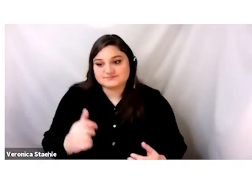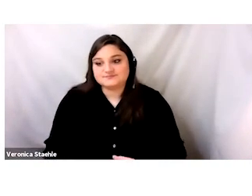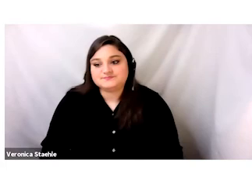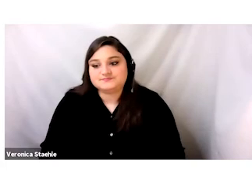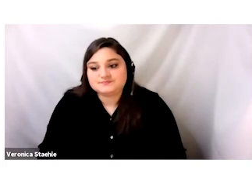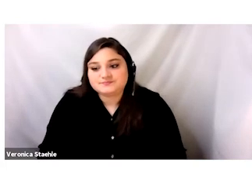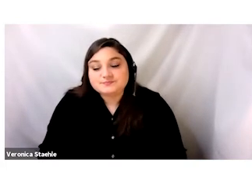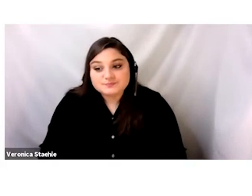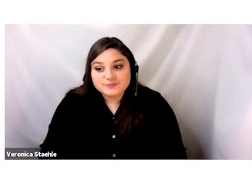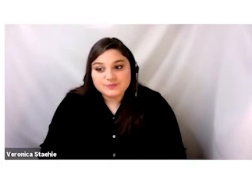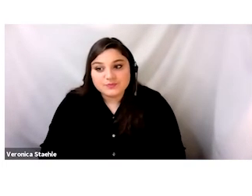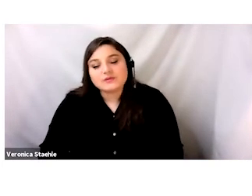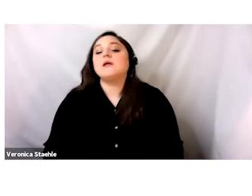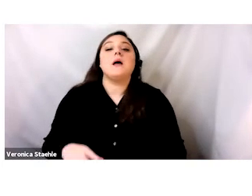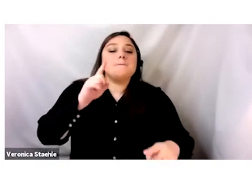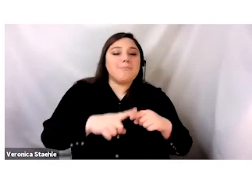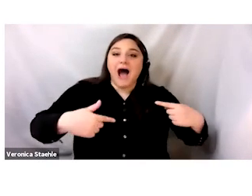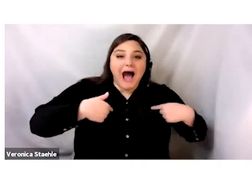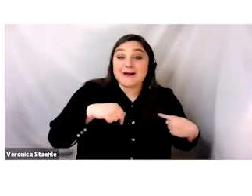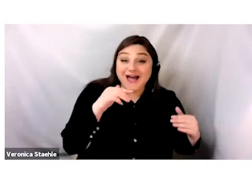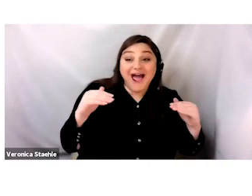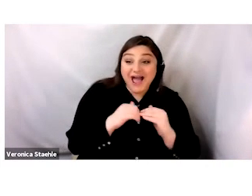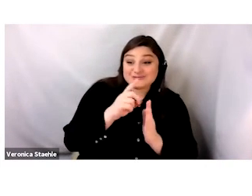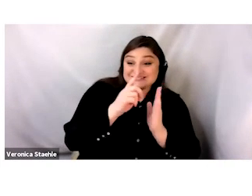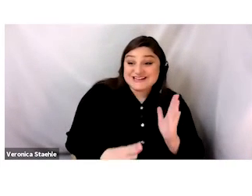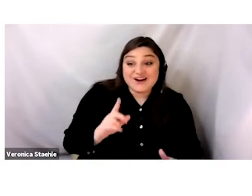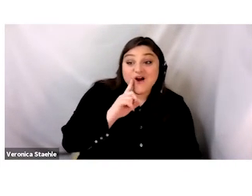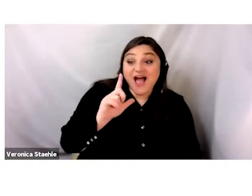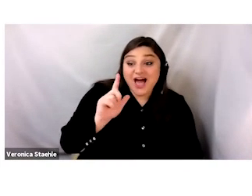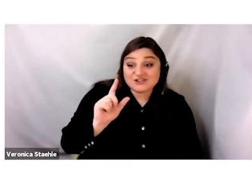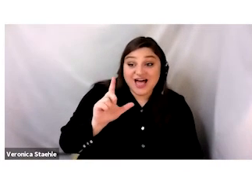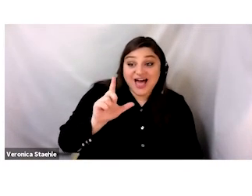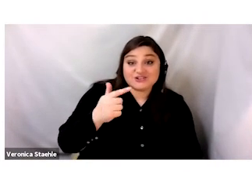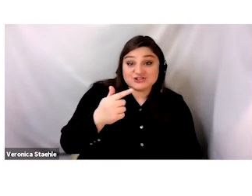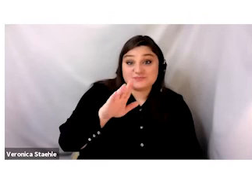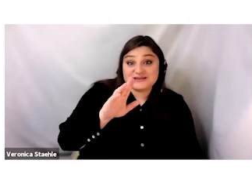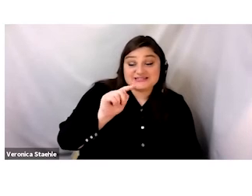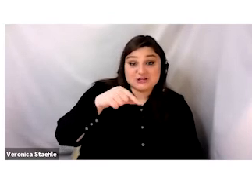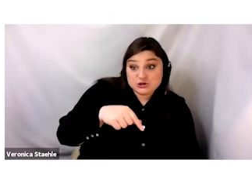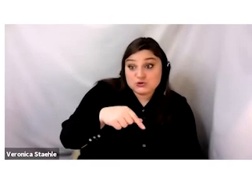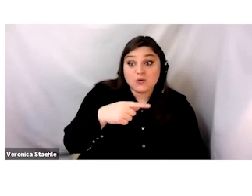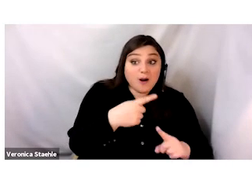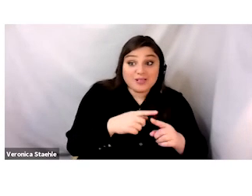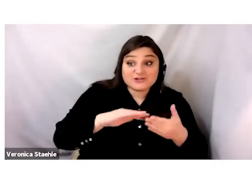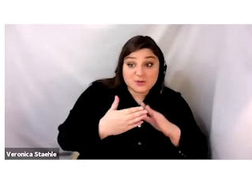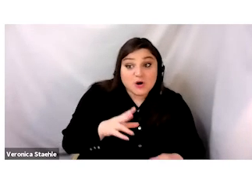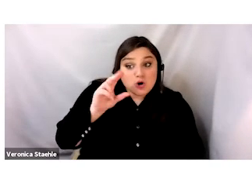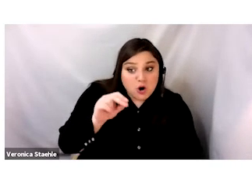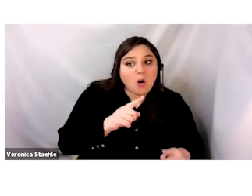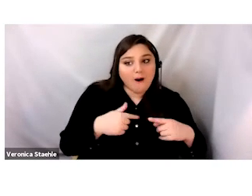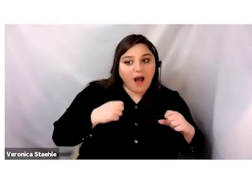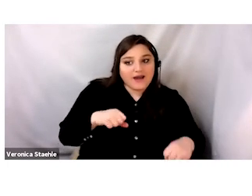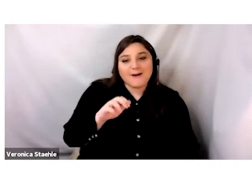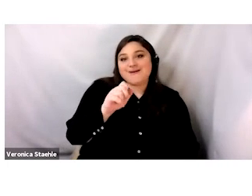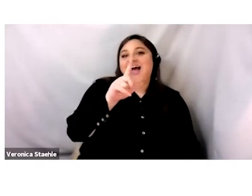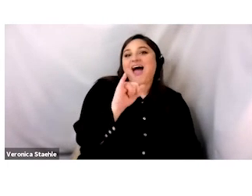equity designer for LGBTQIA plus community. I can be a design ally, and that's what I am. And so it's